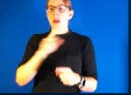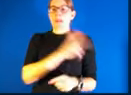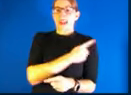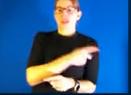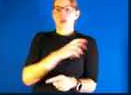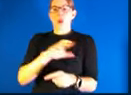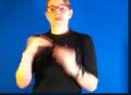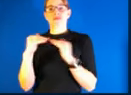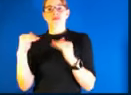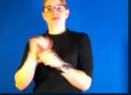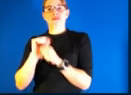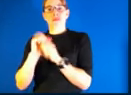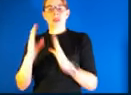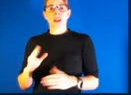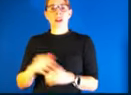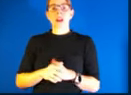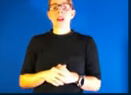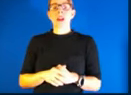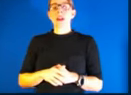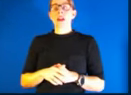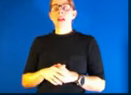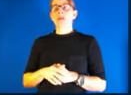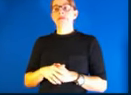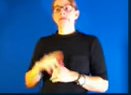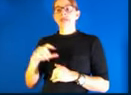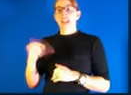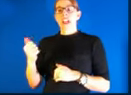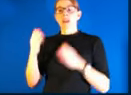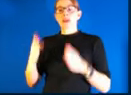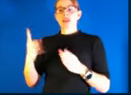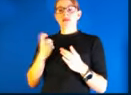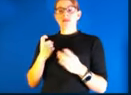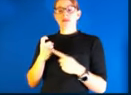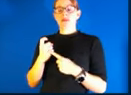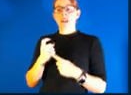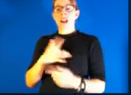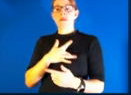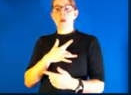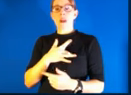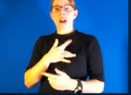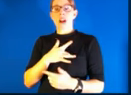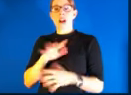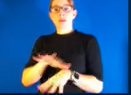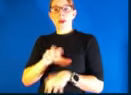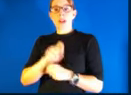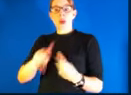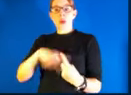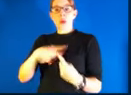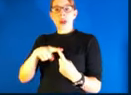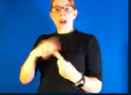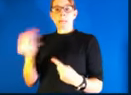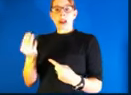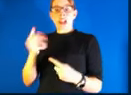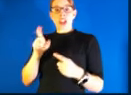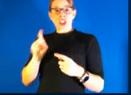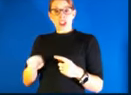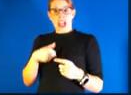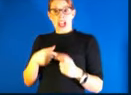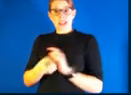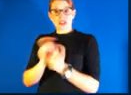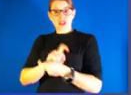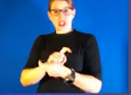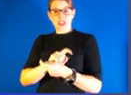a pulmonary appointment on Friday. Important, that's important. Should I reschedule because of the COVID increase? I think you